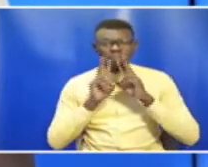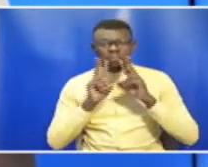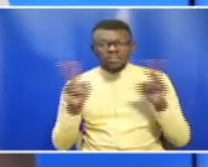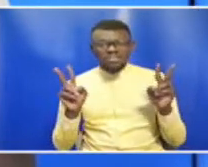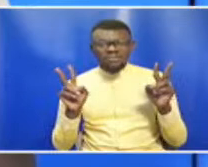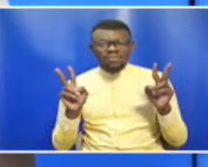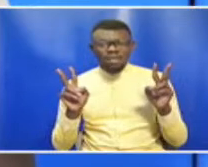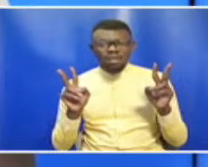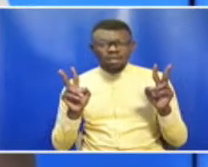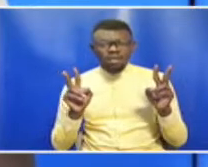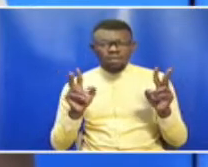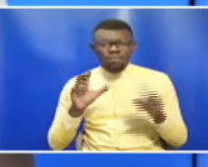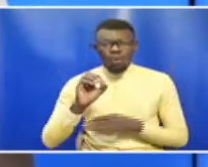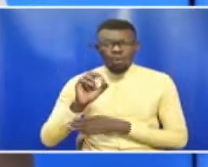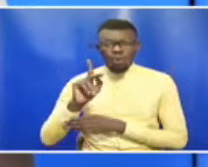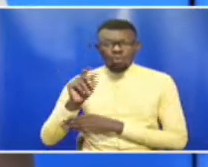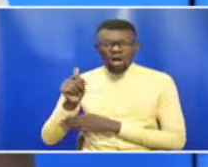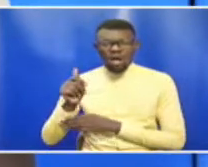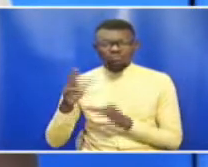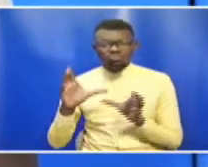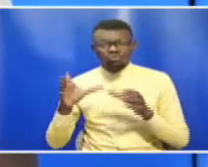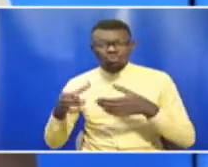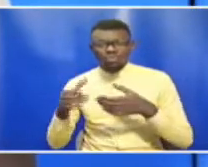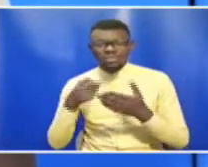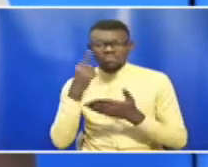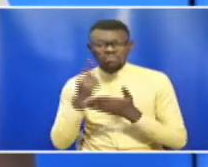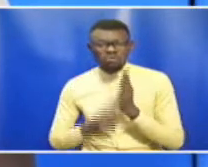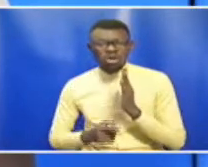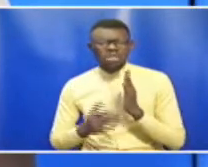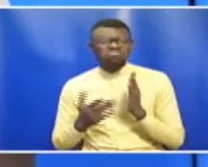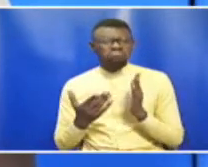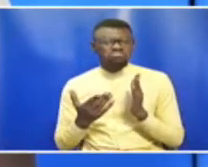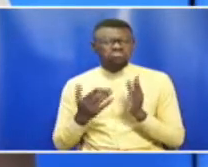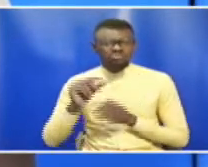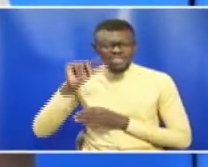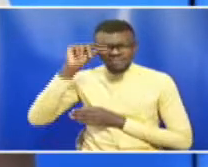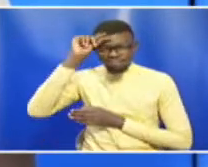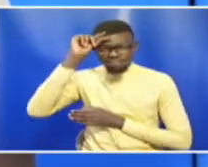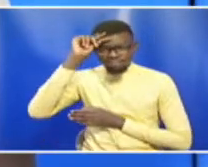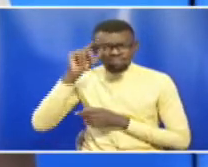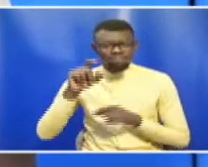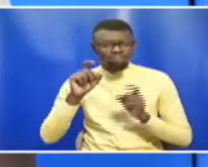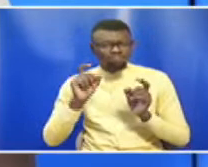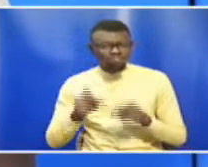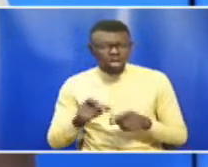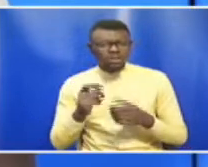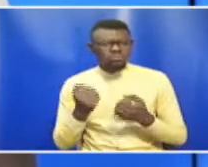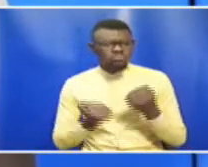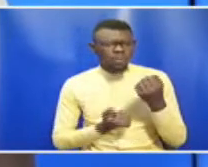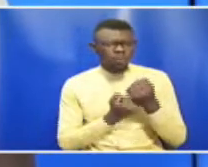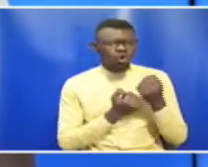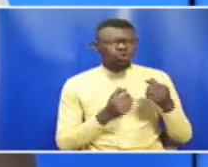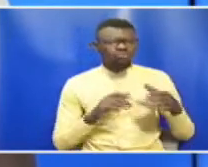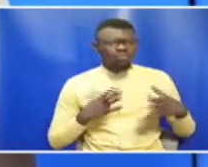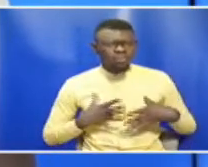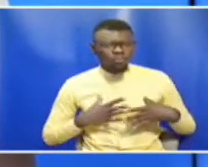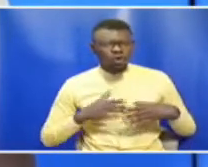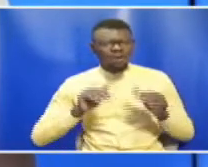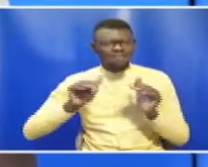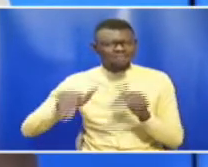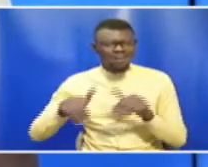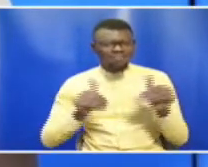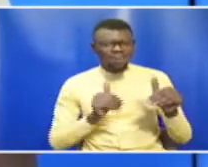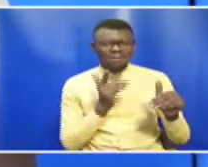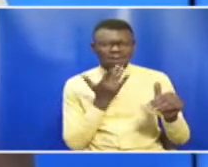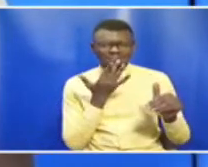Kenya Alliance principals cited, amongst other things, the administration will cushion those depending on flower farms as their economic